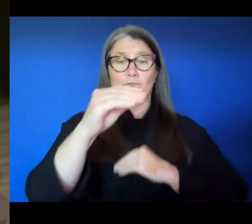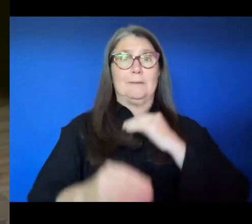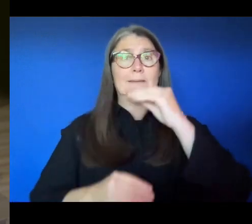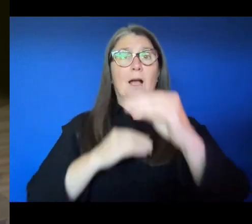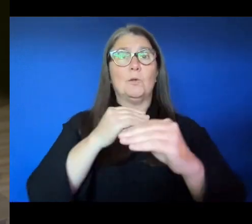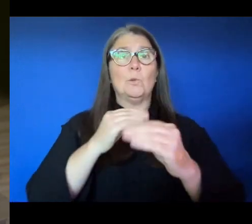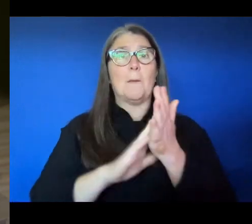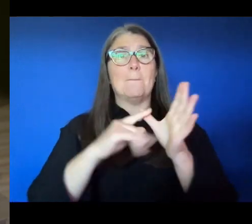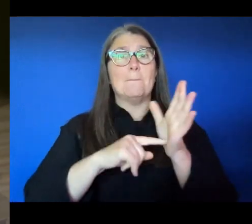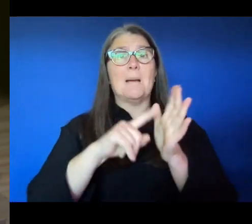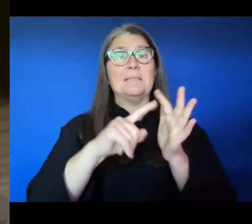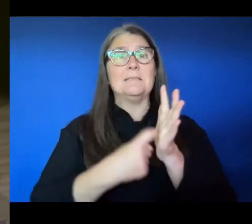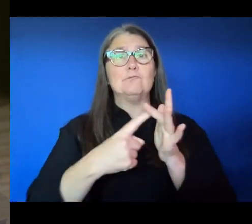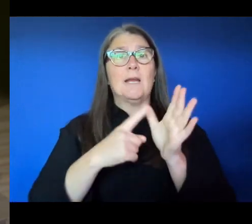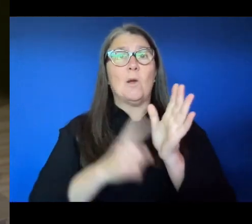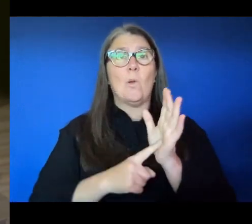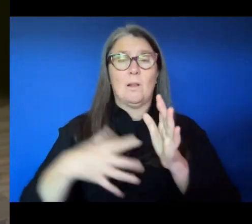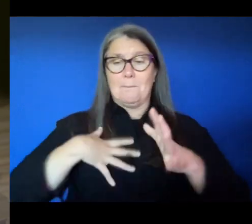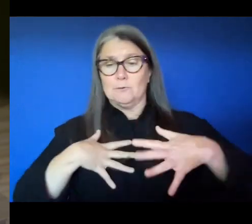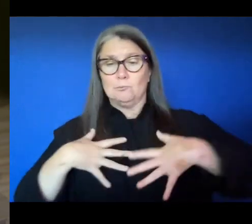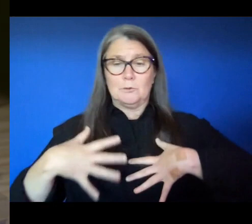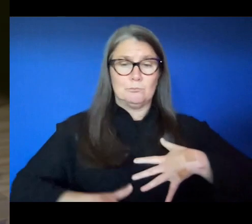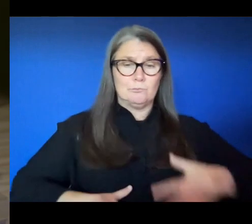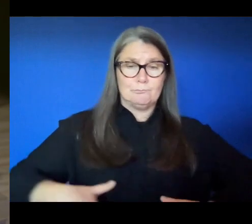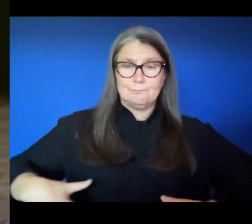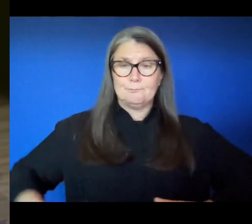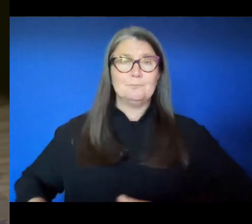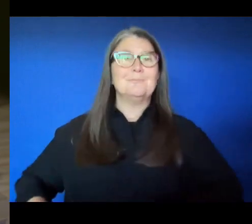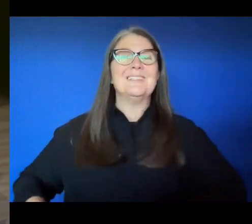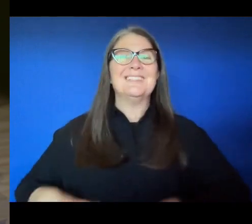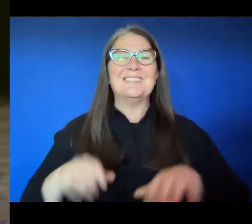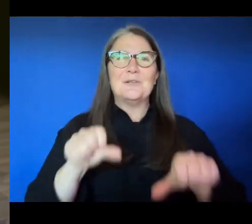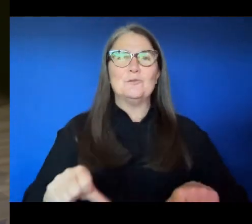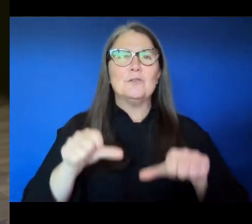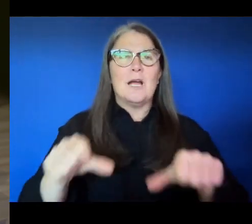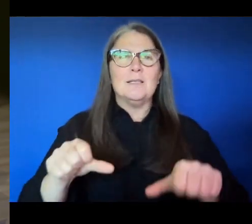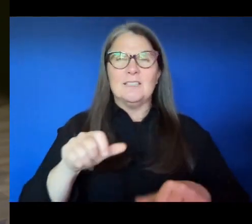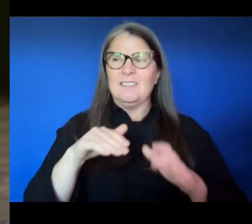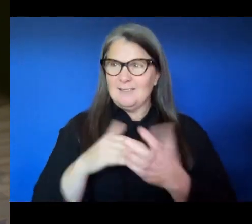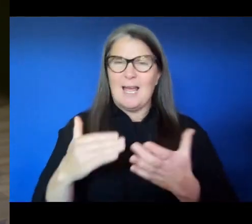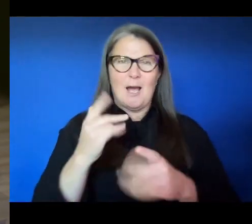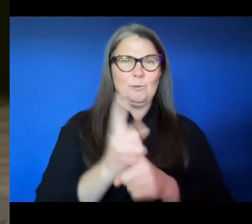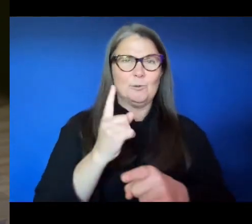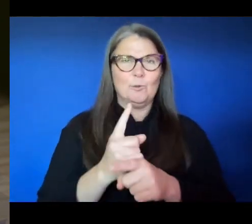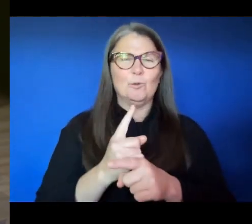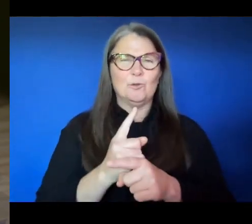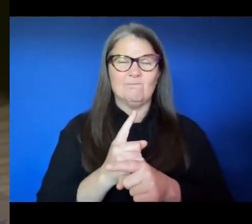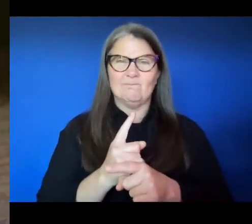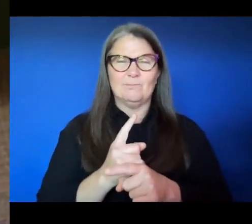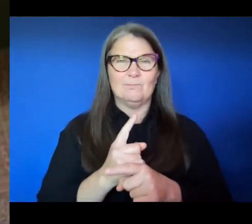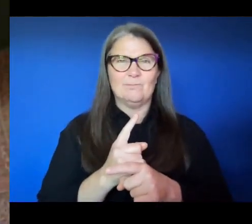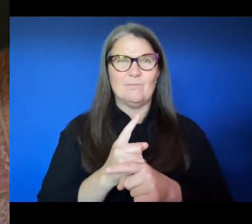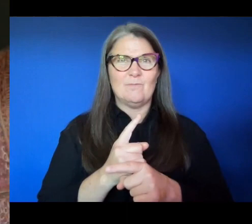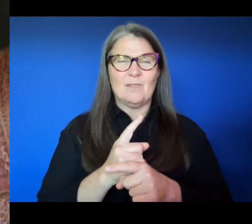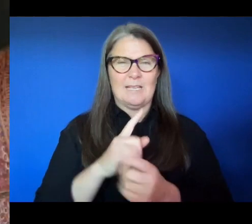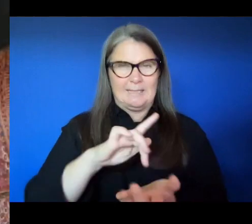of patchwork manner. So anyway, we'll get to the meaty stuff now, which is your work and your amazing